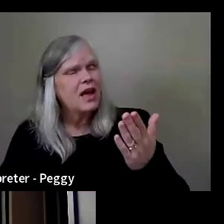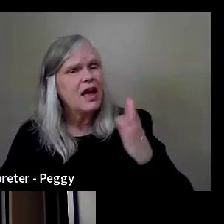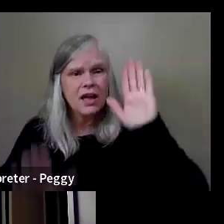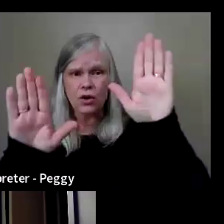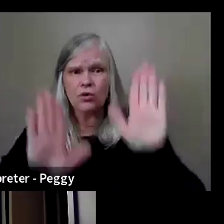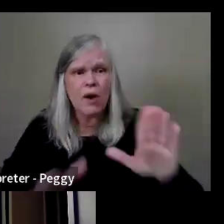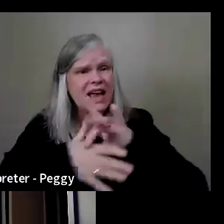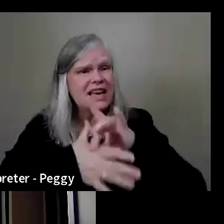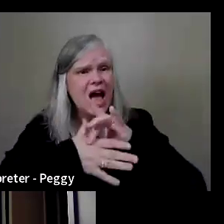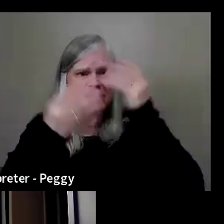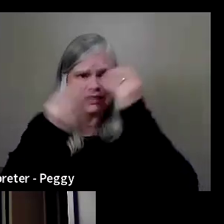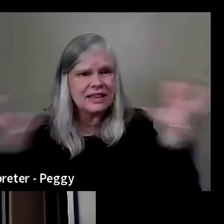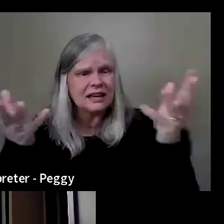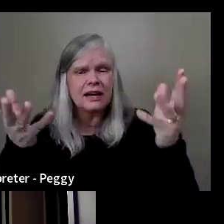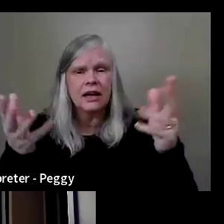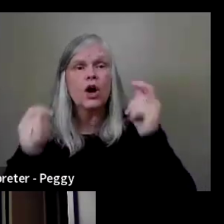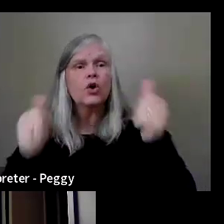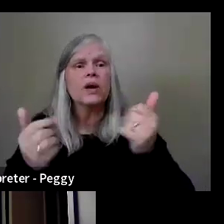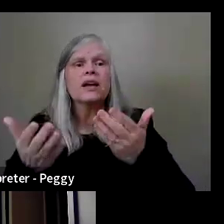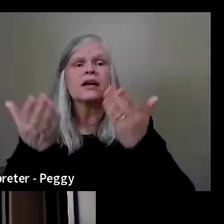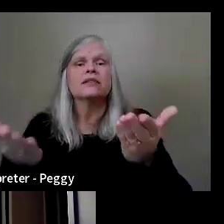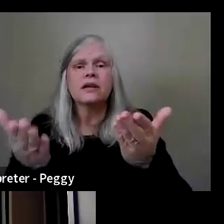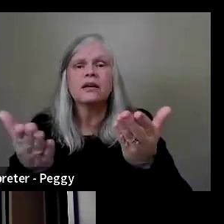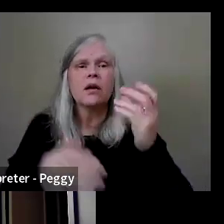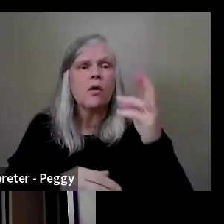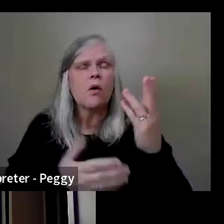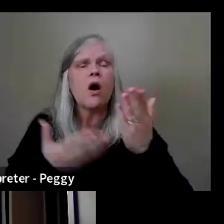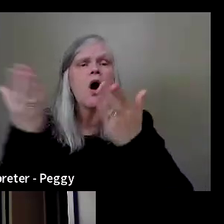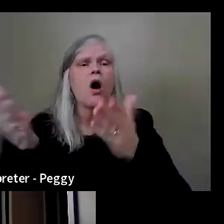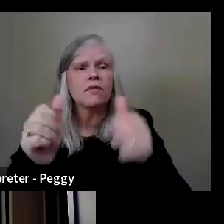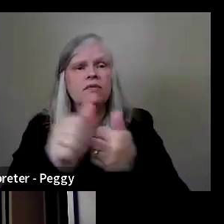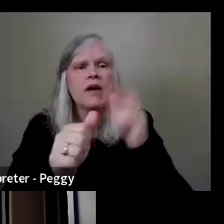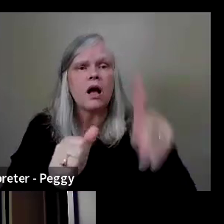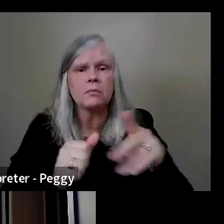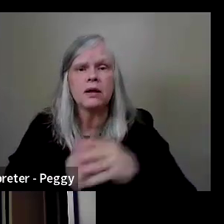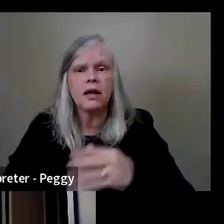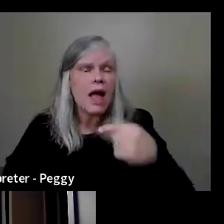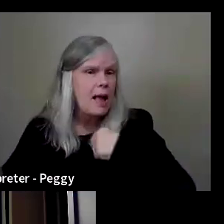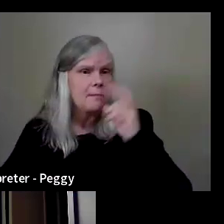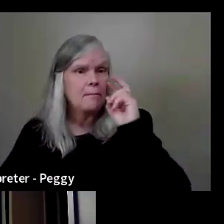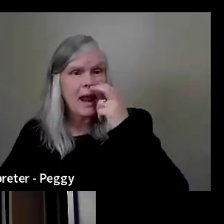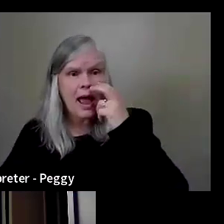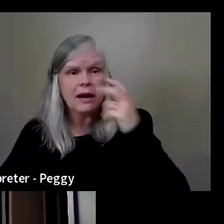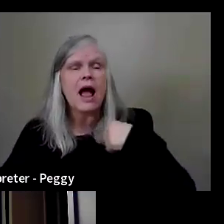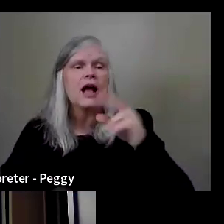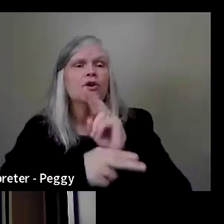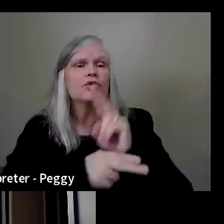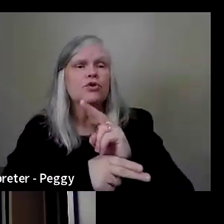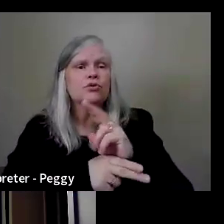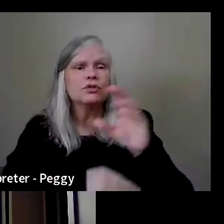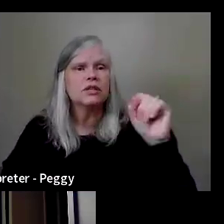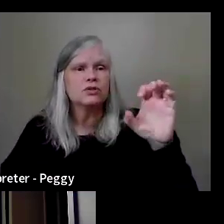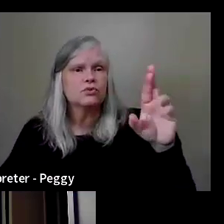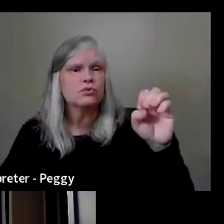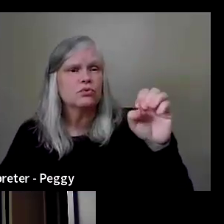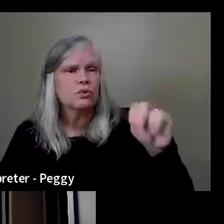content. Just a real quick suggestion, or offer to follow up. I am blind and I use a screen reader, and